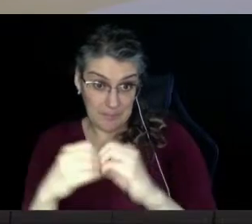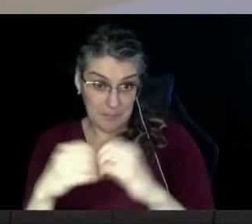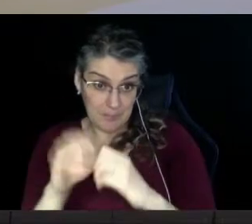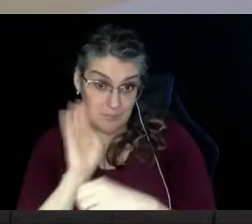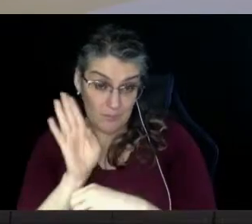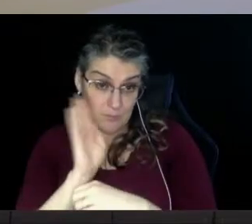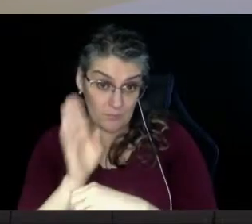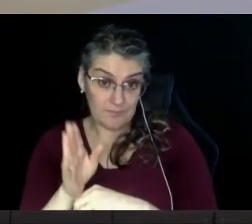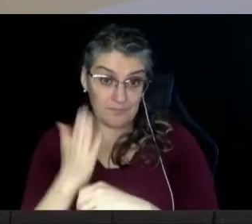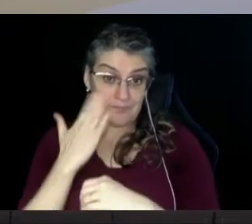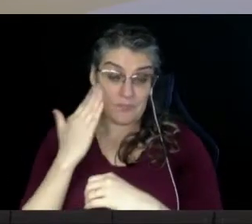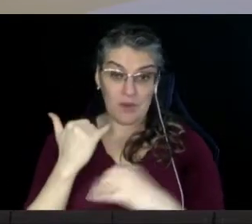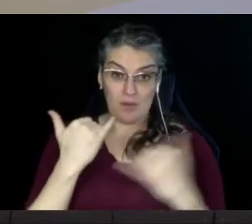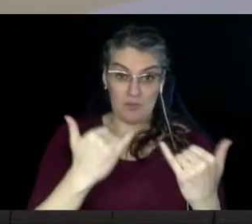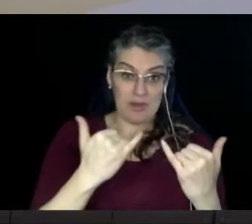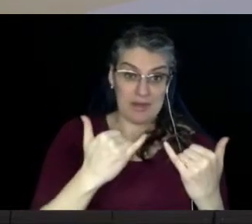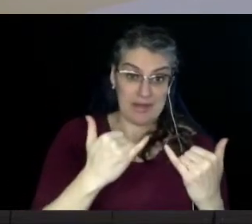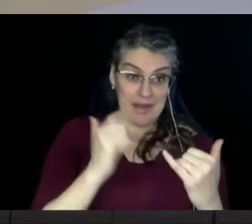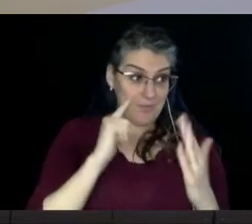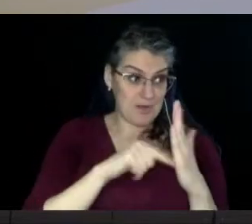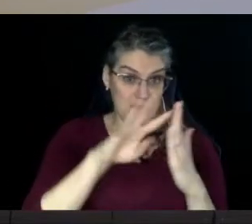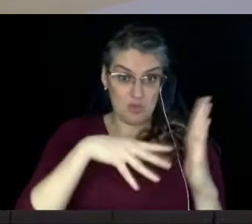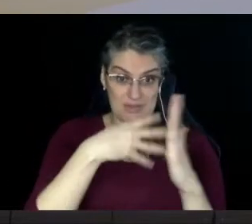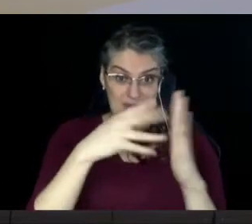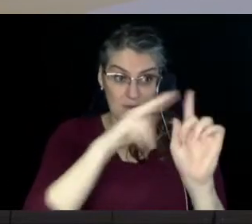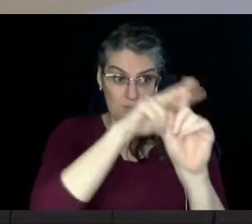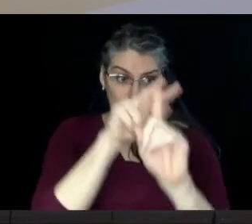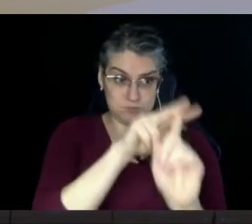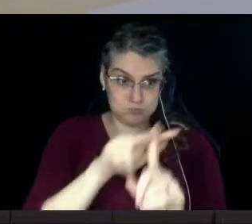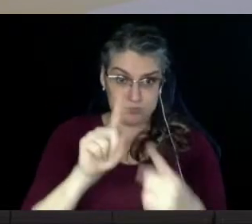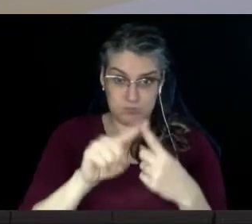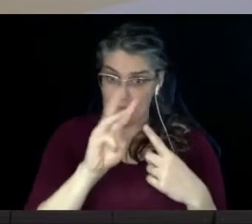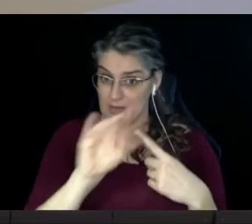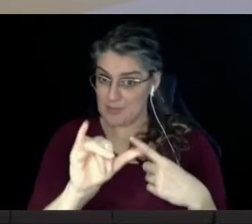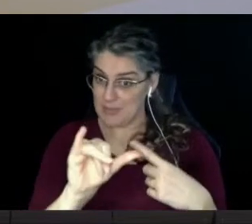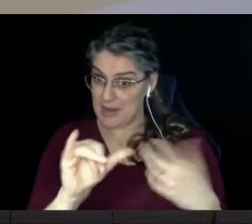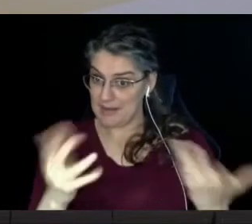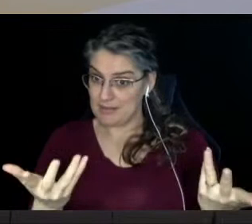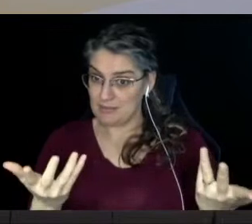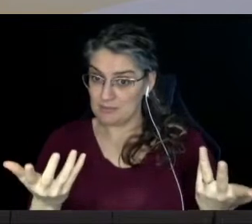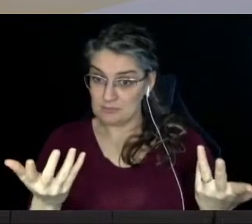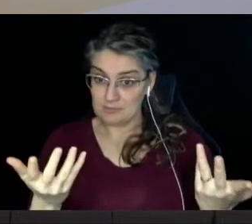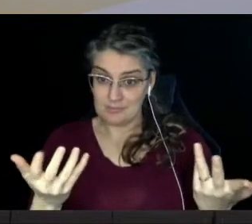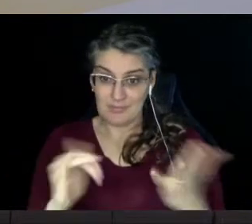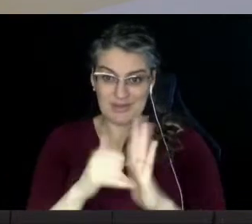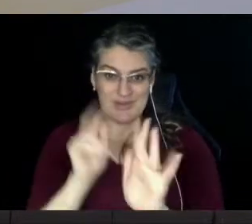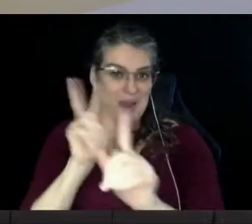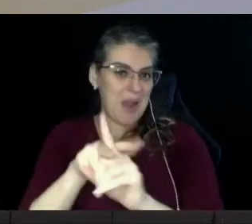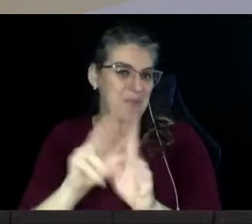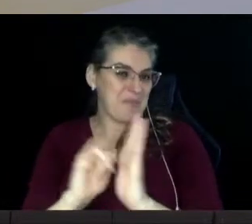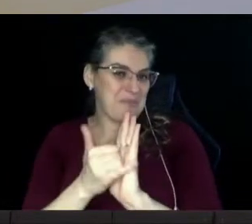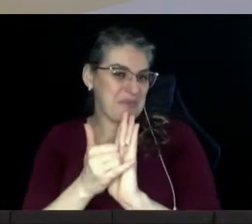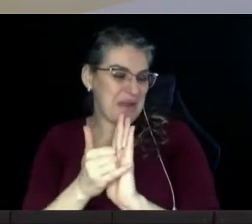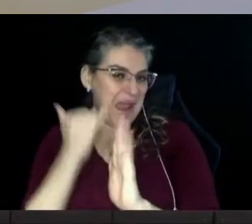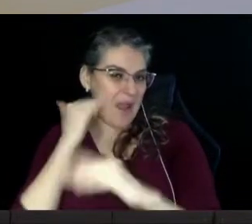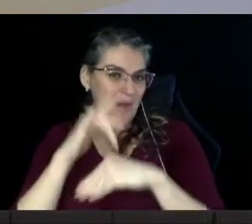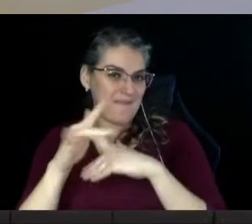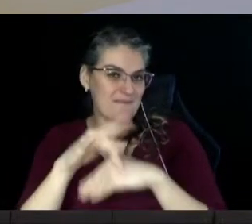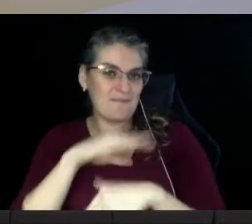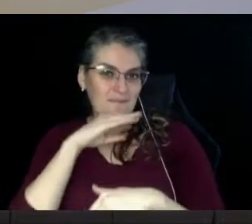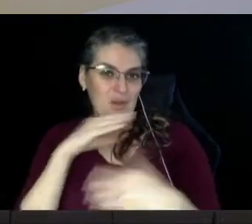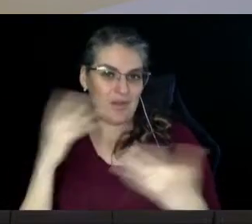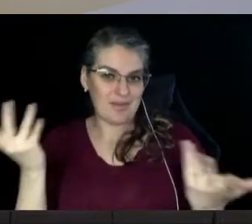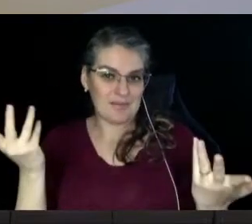lot of vaccines to be going out in a short period of time. Hi, Louise. So one of the things we've mentioned before, and I